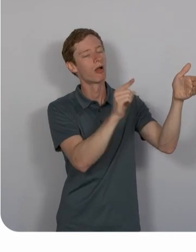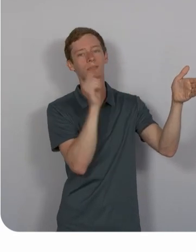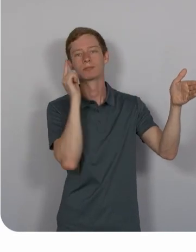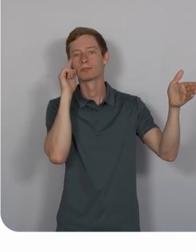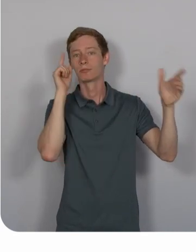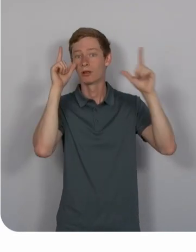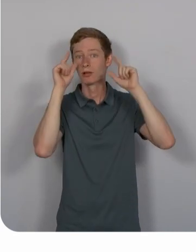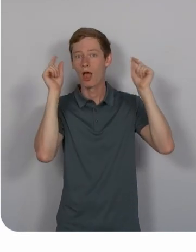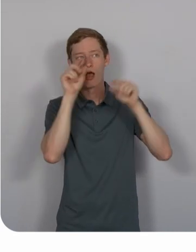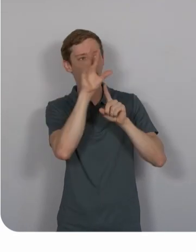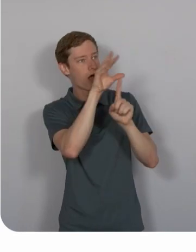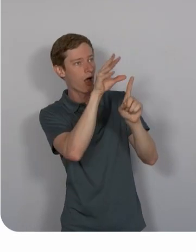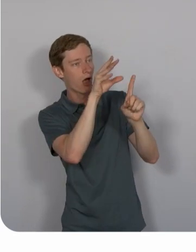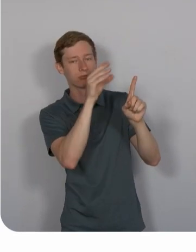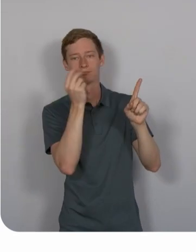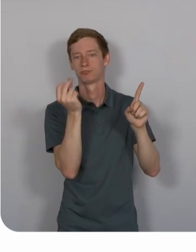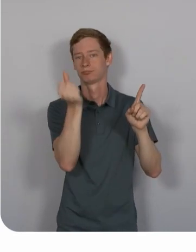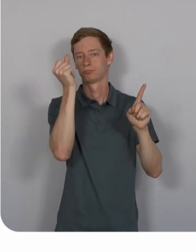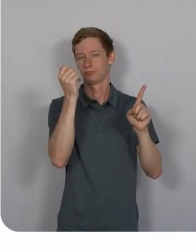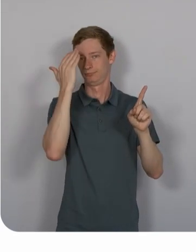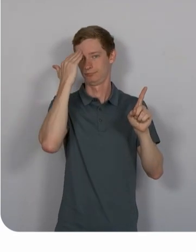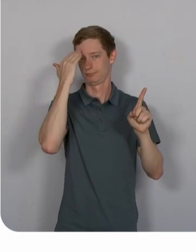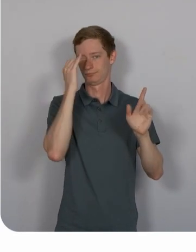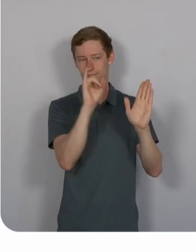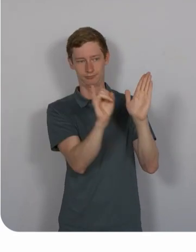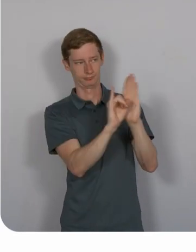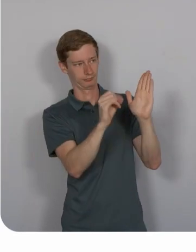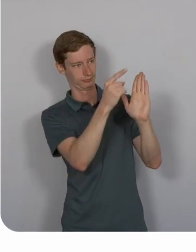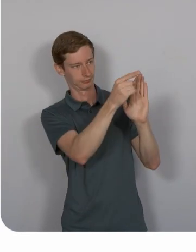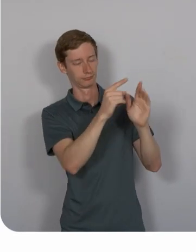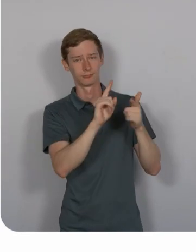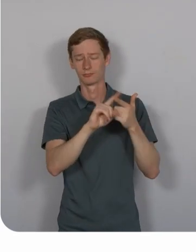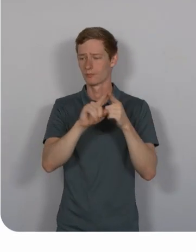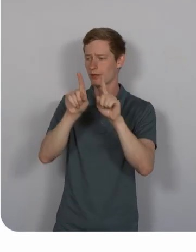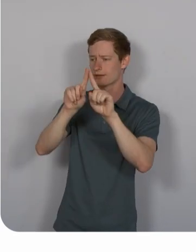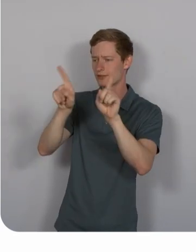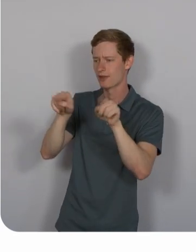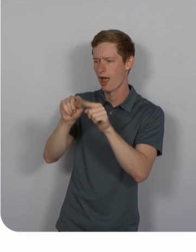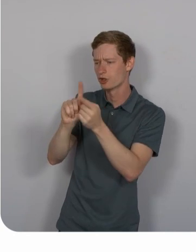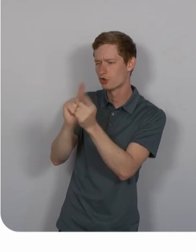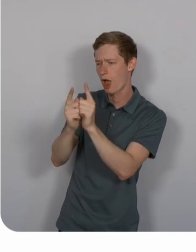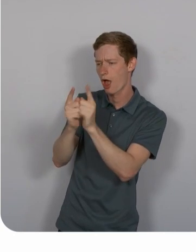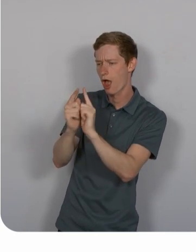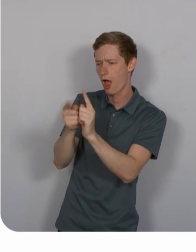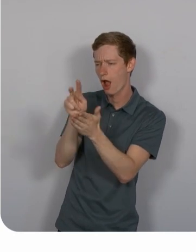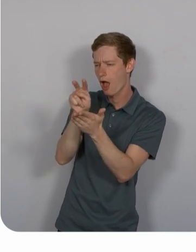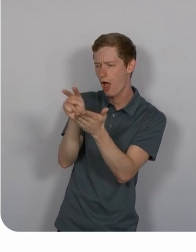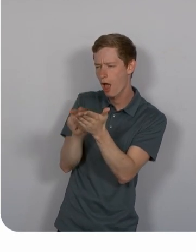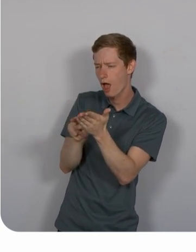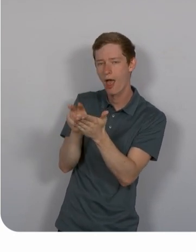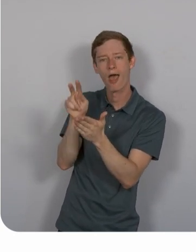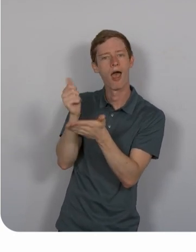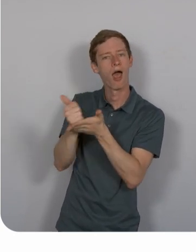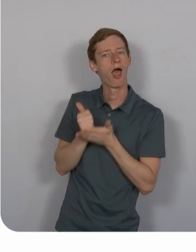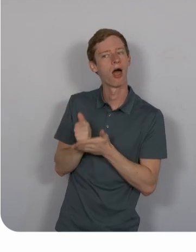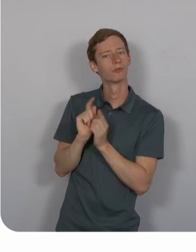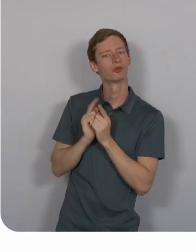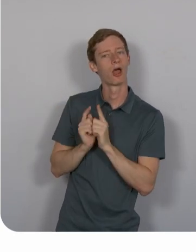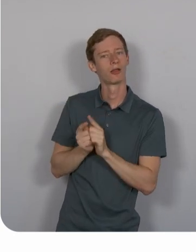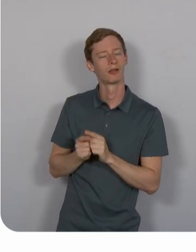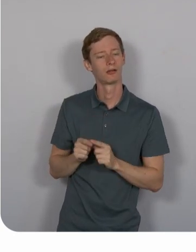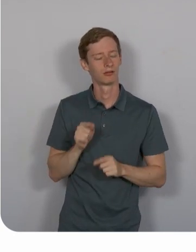sign that's in front of you to know what it's saying, or if you need help fixing this sad, leaky